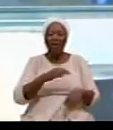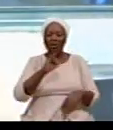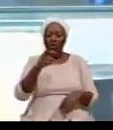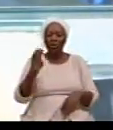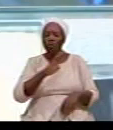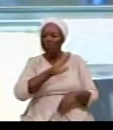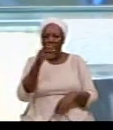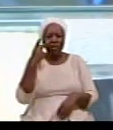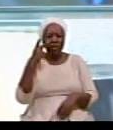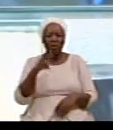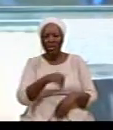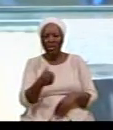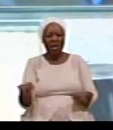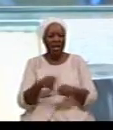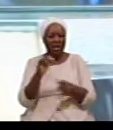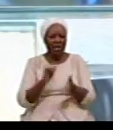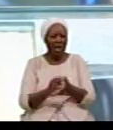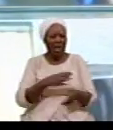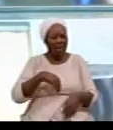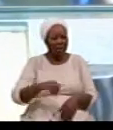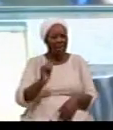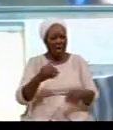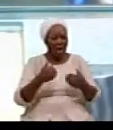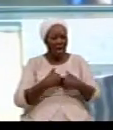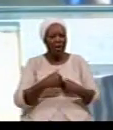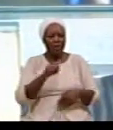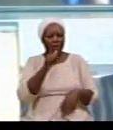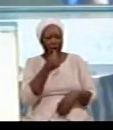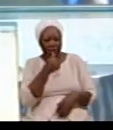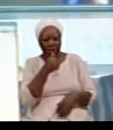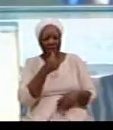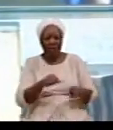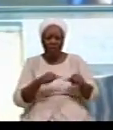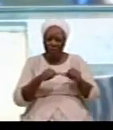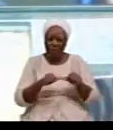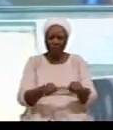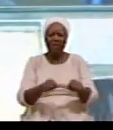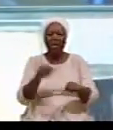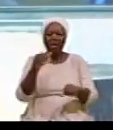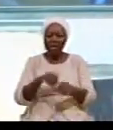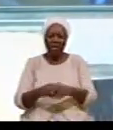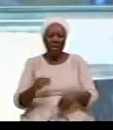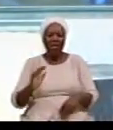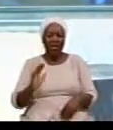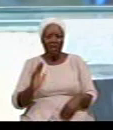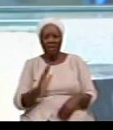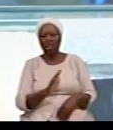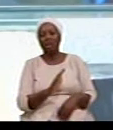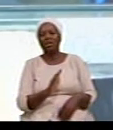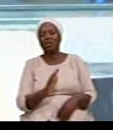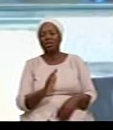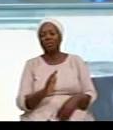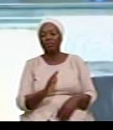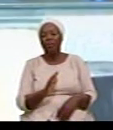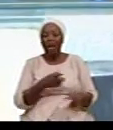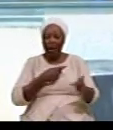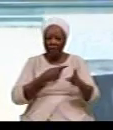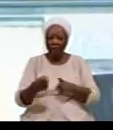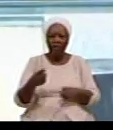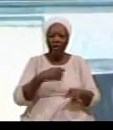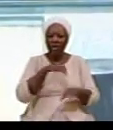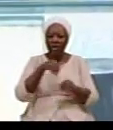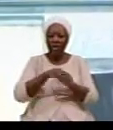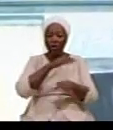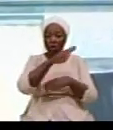had patient perseverance in his affliction. In all this,